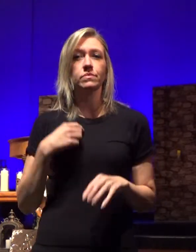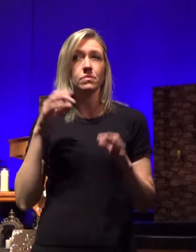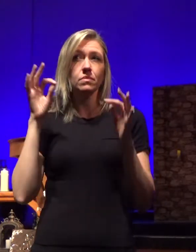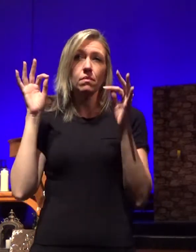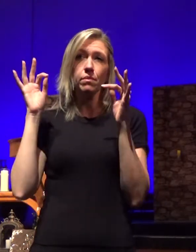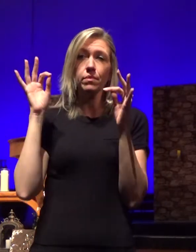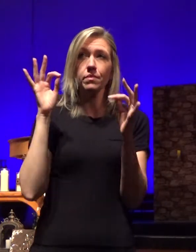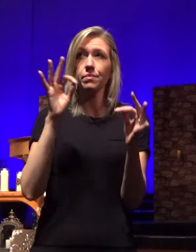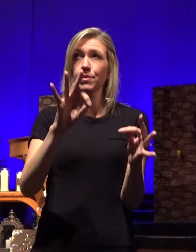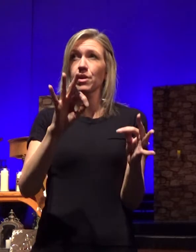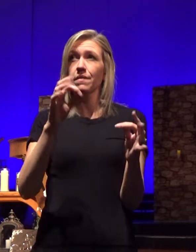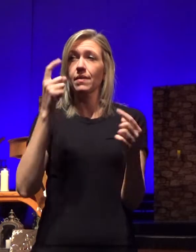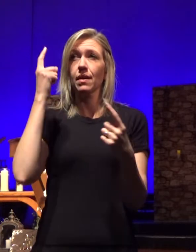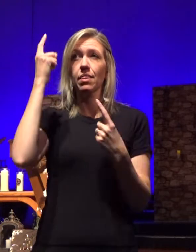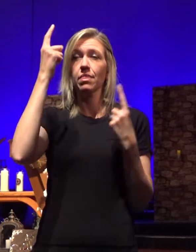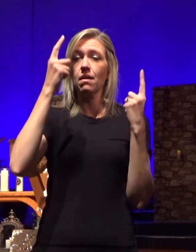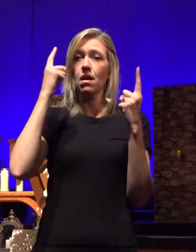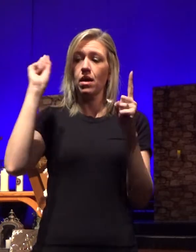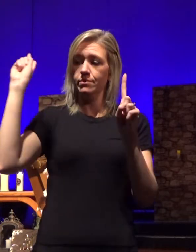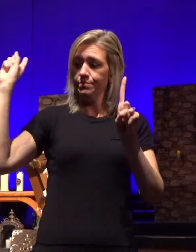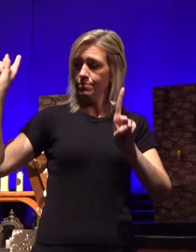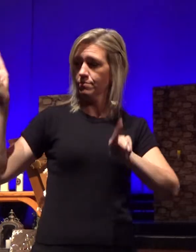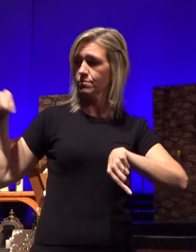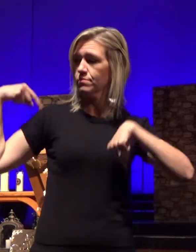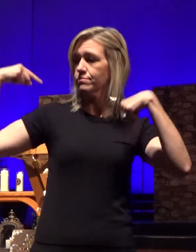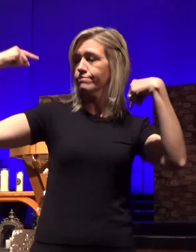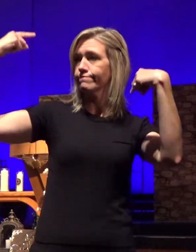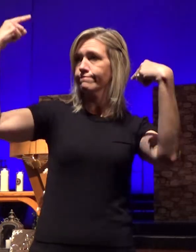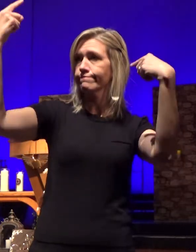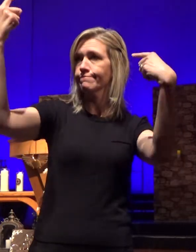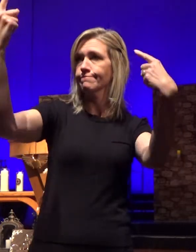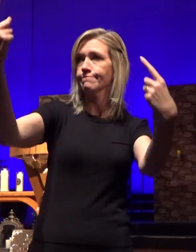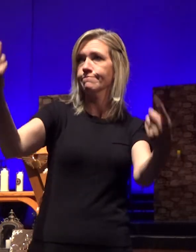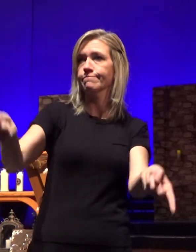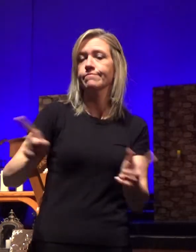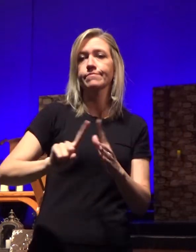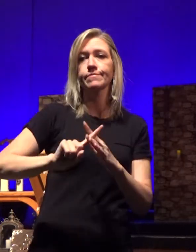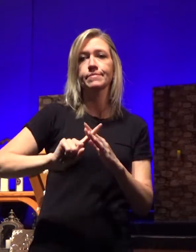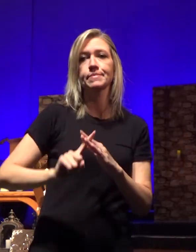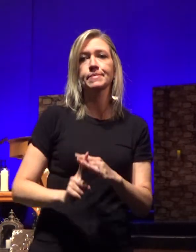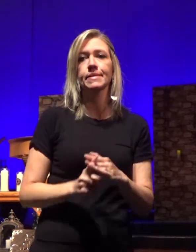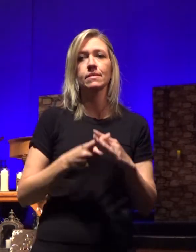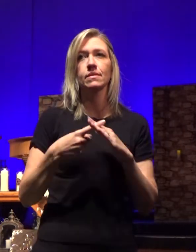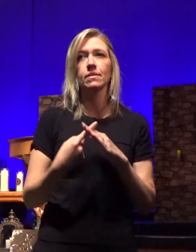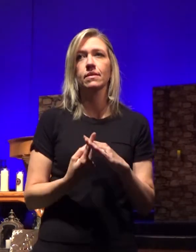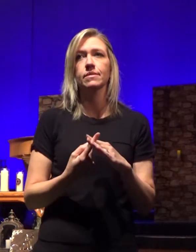A perfect thought since time began.